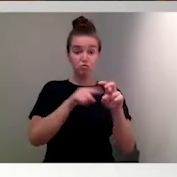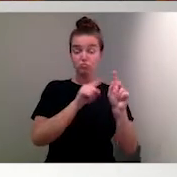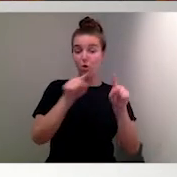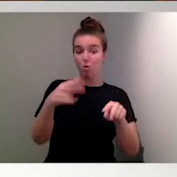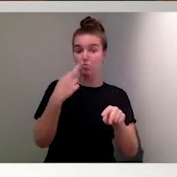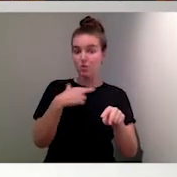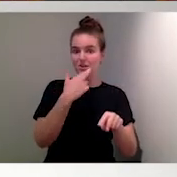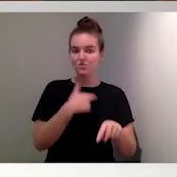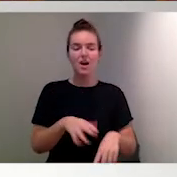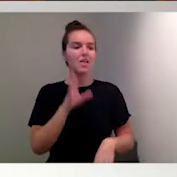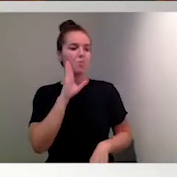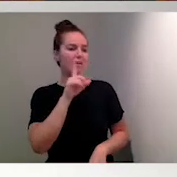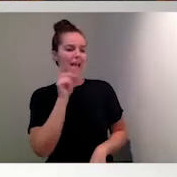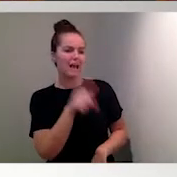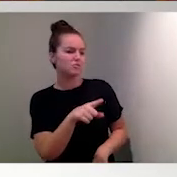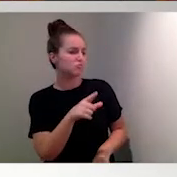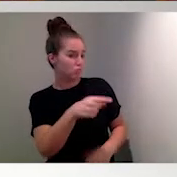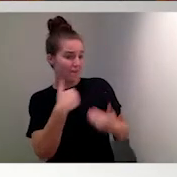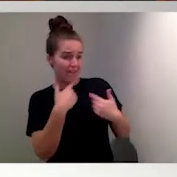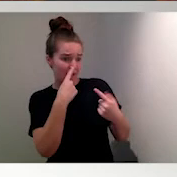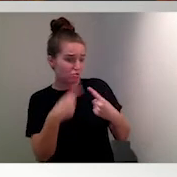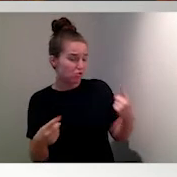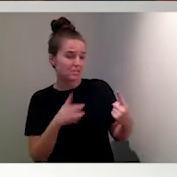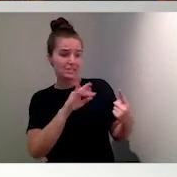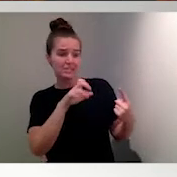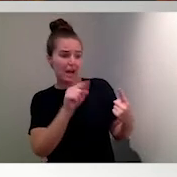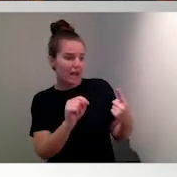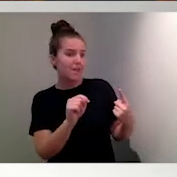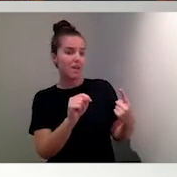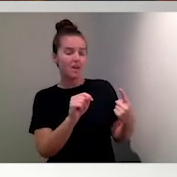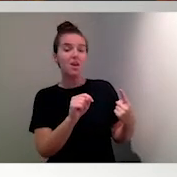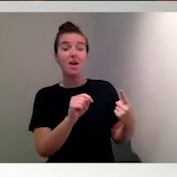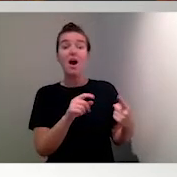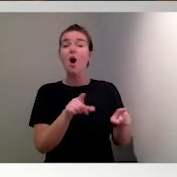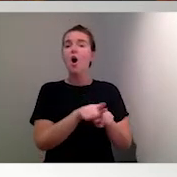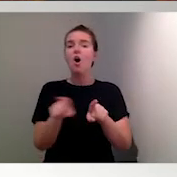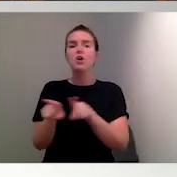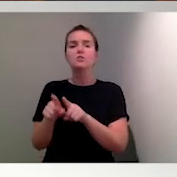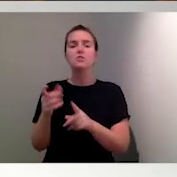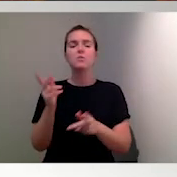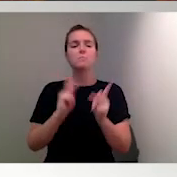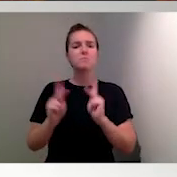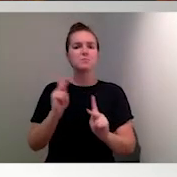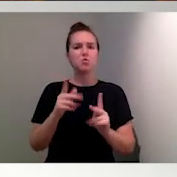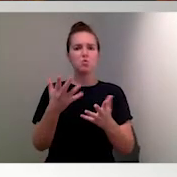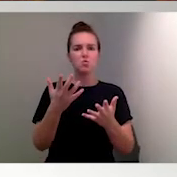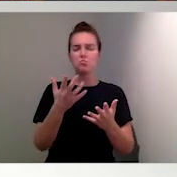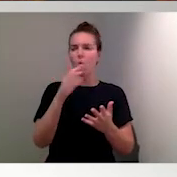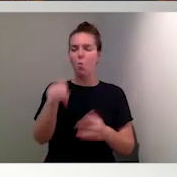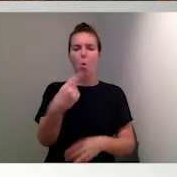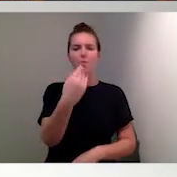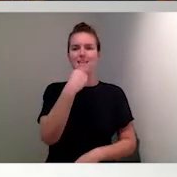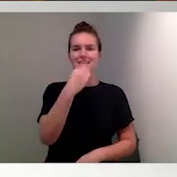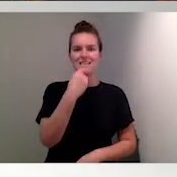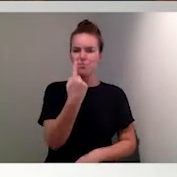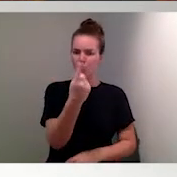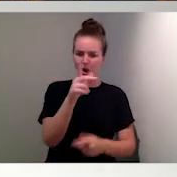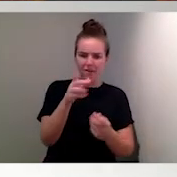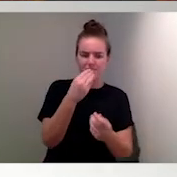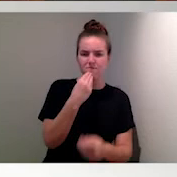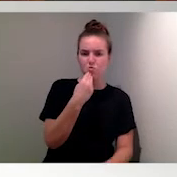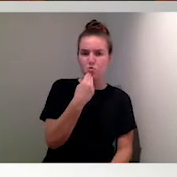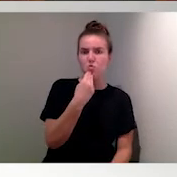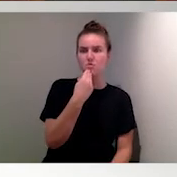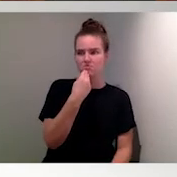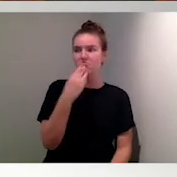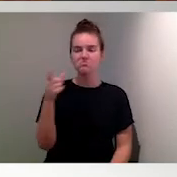you so that it's there when you go. And that's also great for those with cognitive disabilities, because a lot of time they have sensory issues